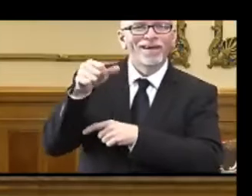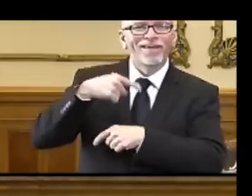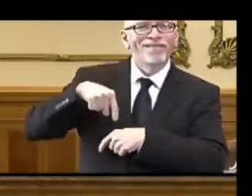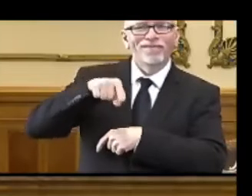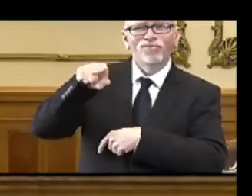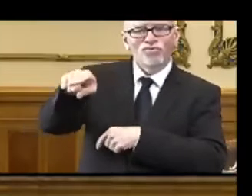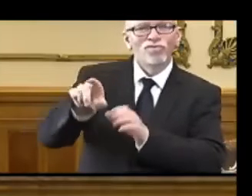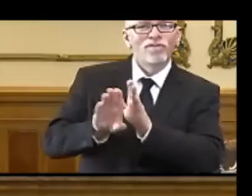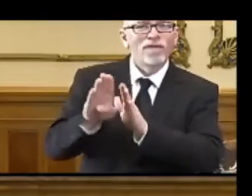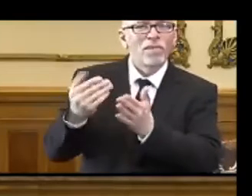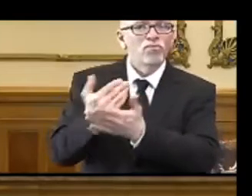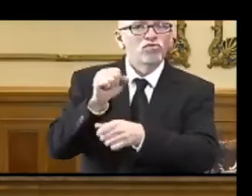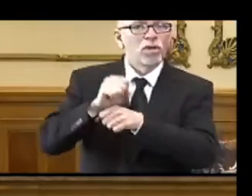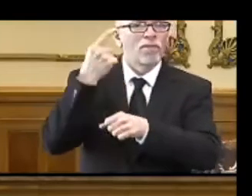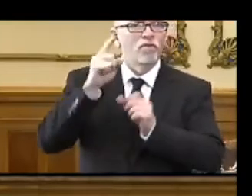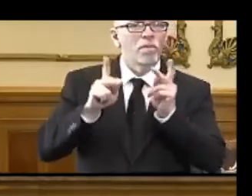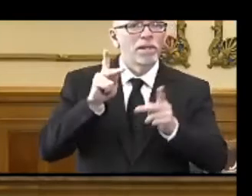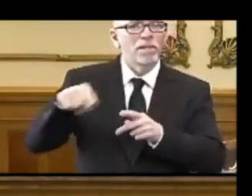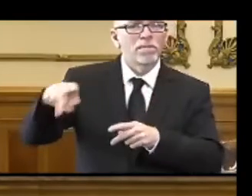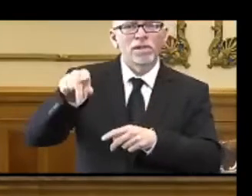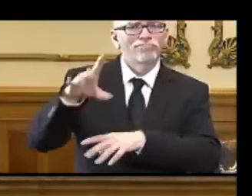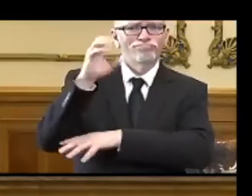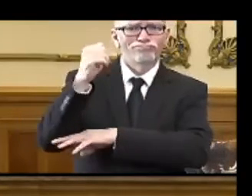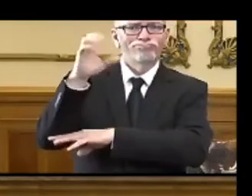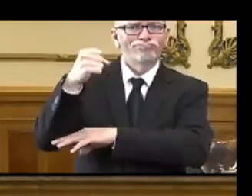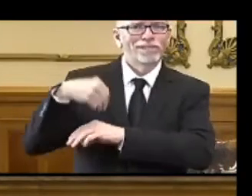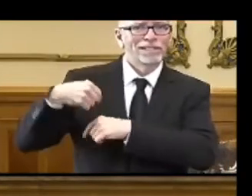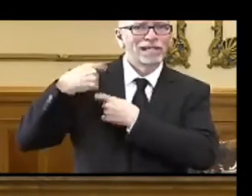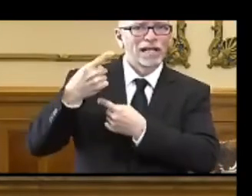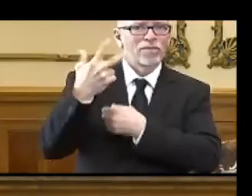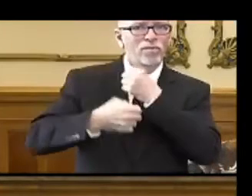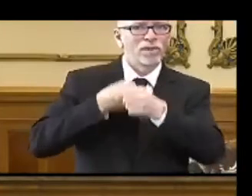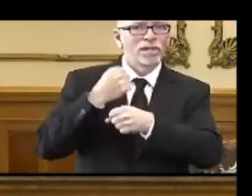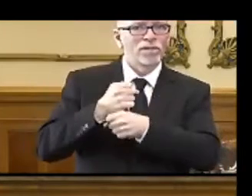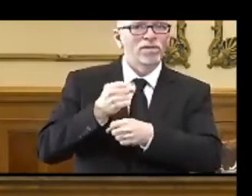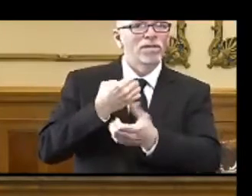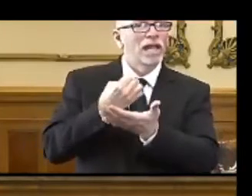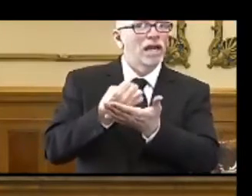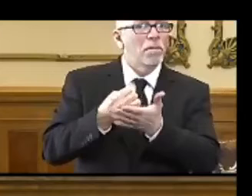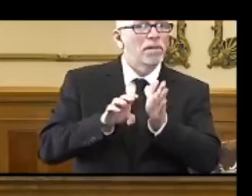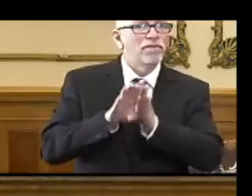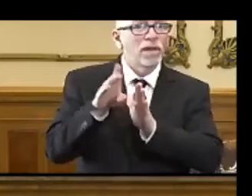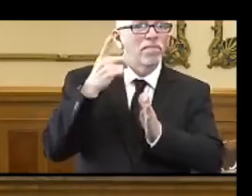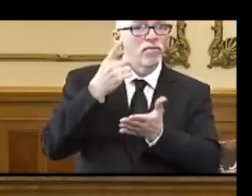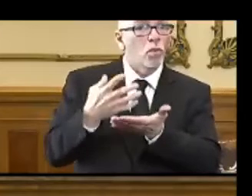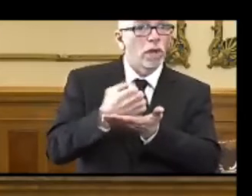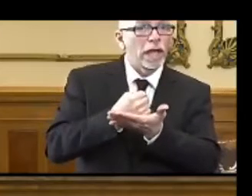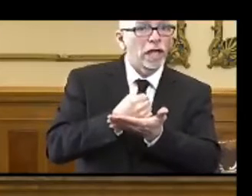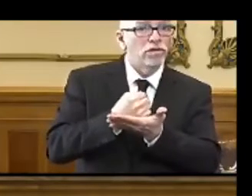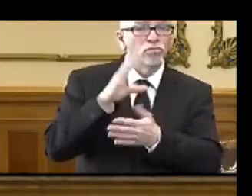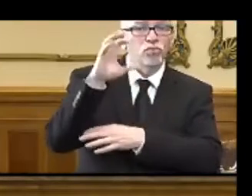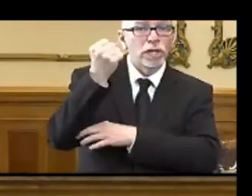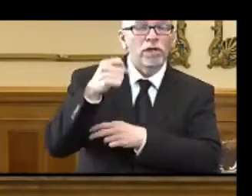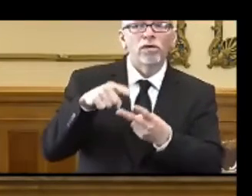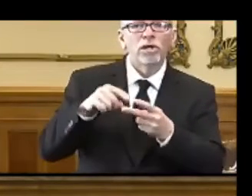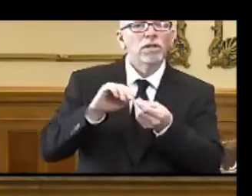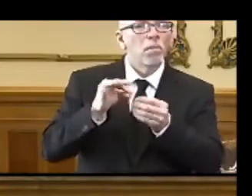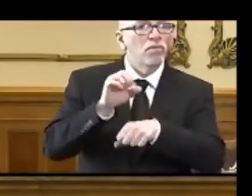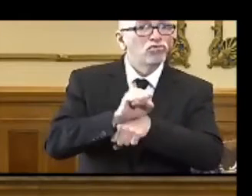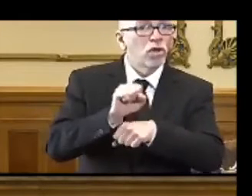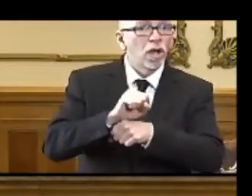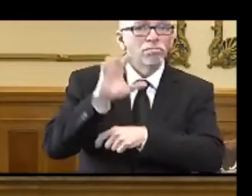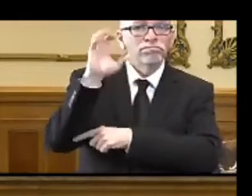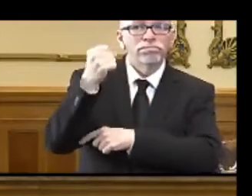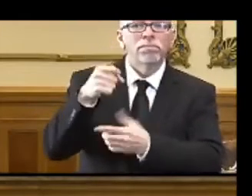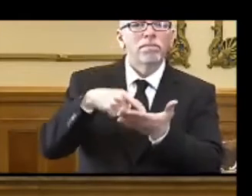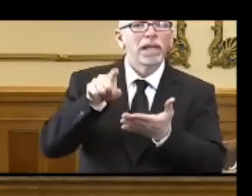Hoosiers across the state, and you have set records in the last 3 years in economic development for wages, for jobs, for Capital X, for